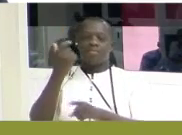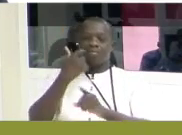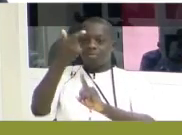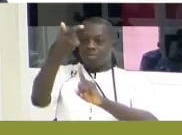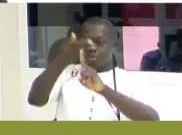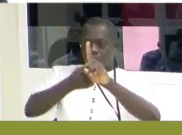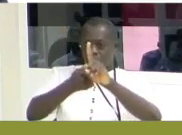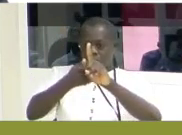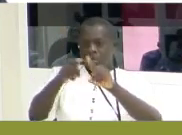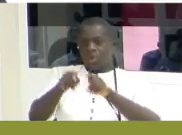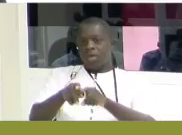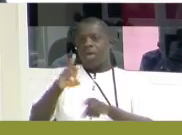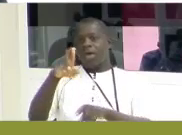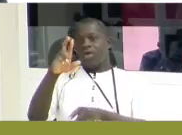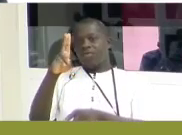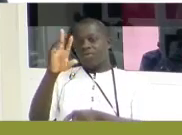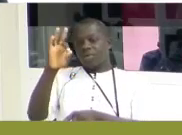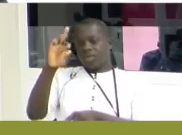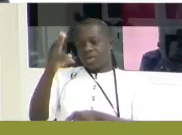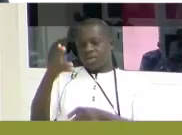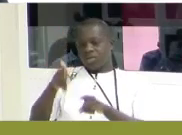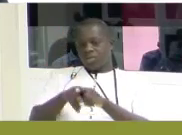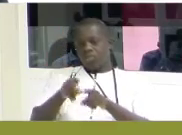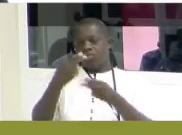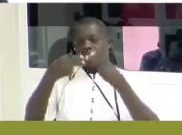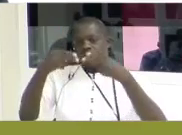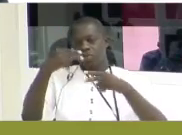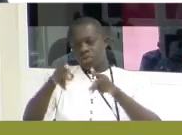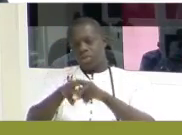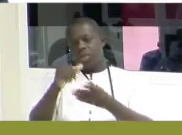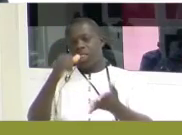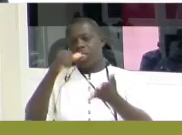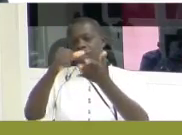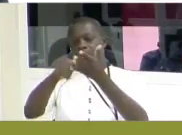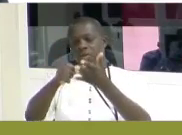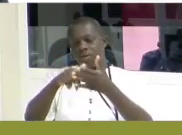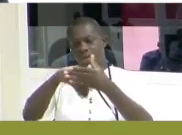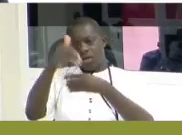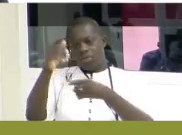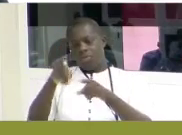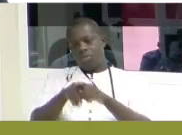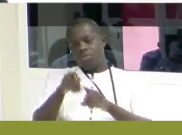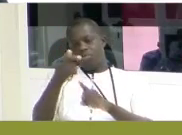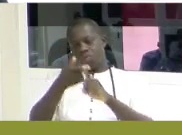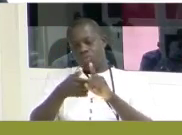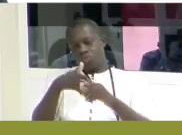RVTH newsletter comes out every quarter. So I was doing that for the hospital.